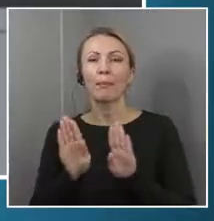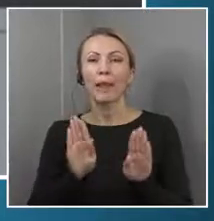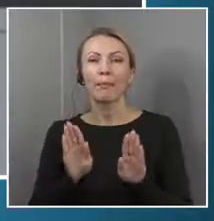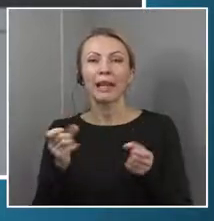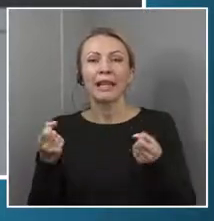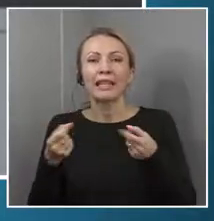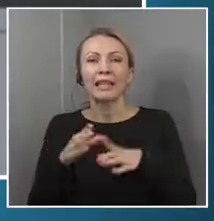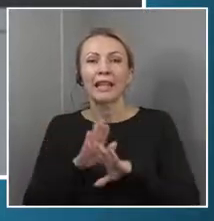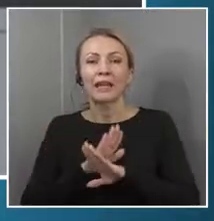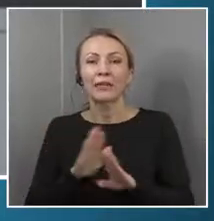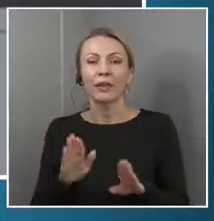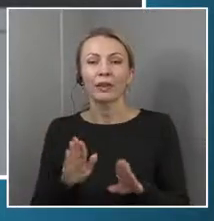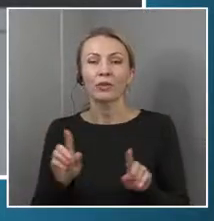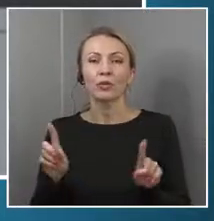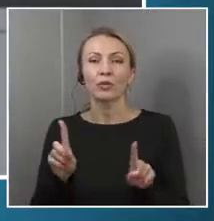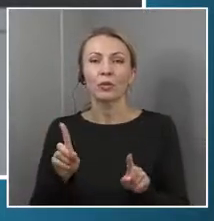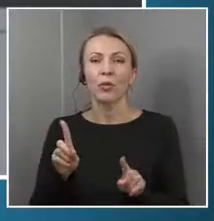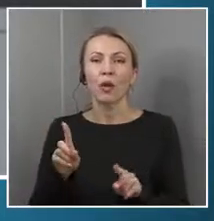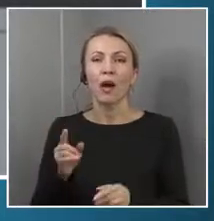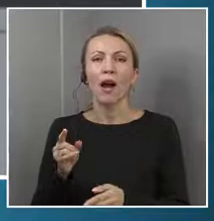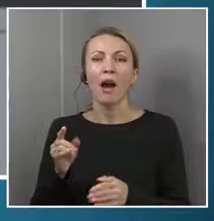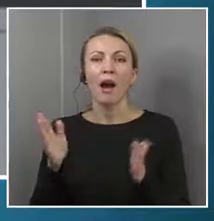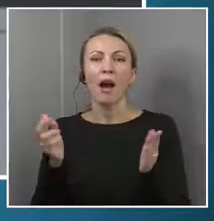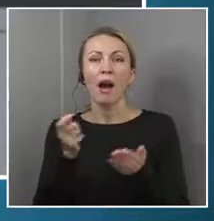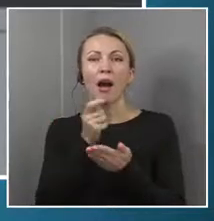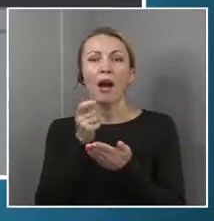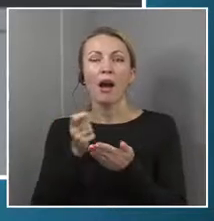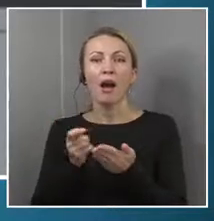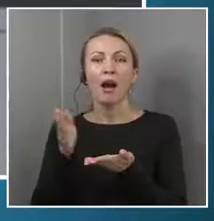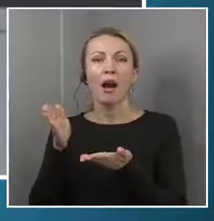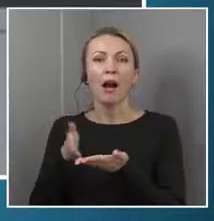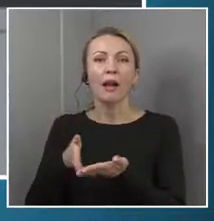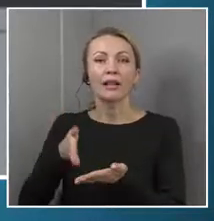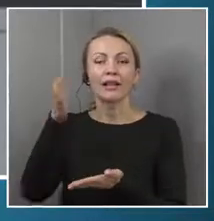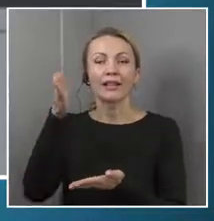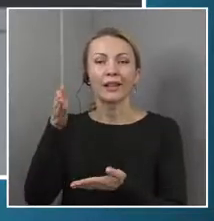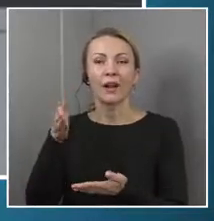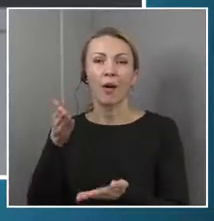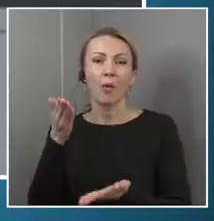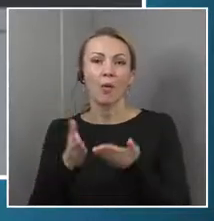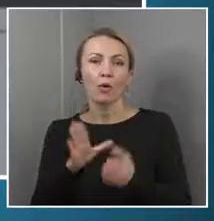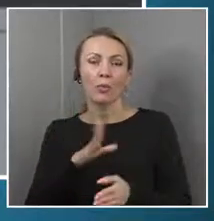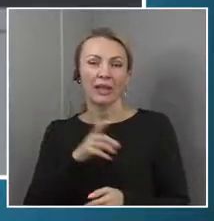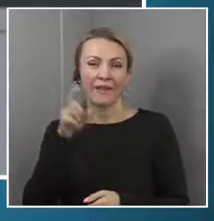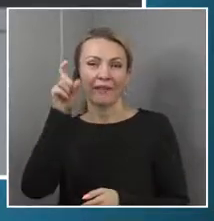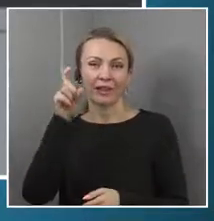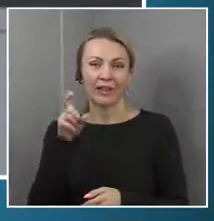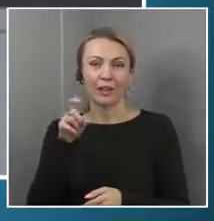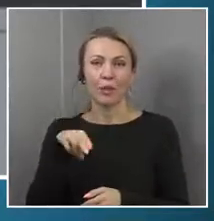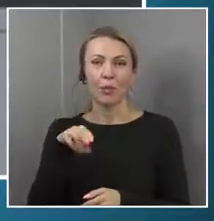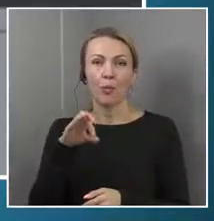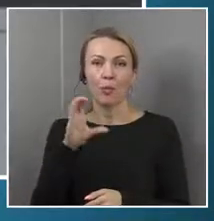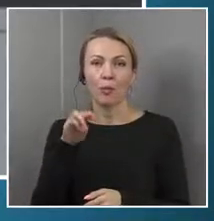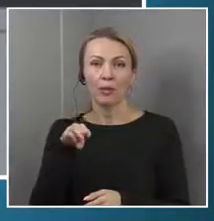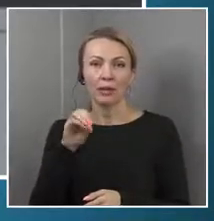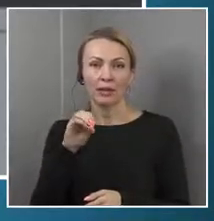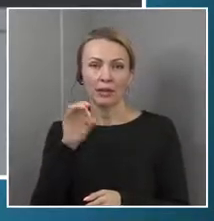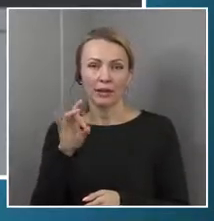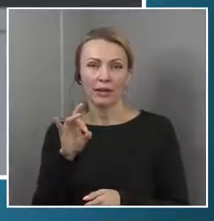paintings that are displayed there. And I visit sometimes expensive Russian